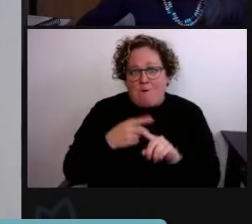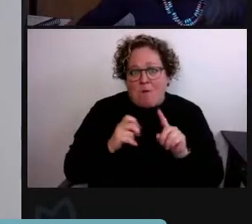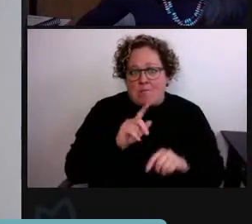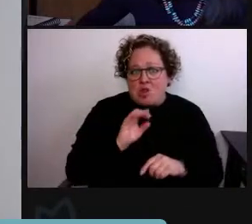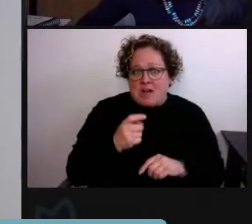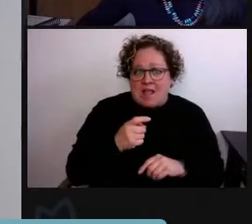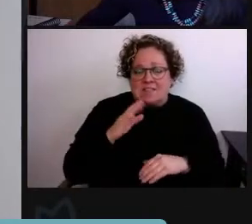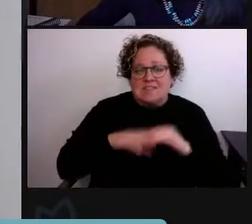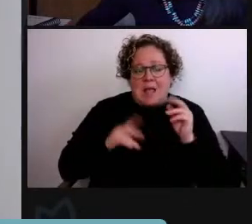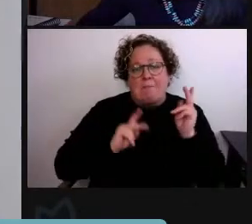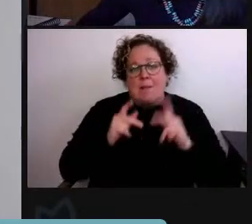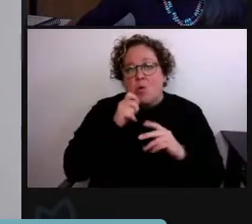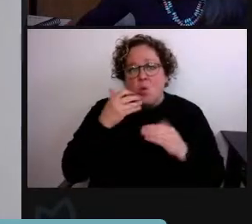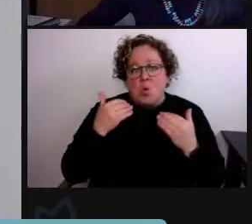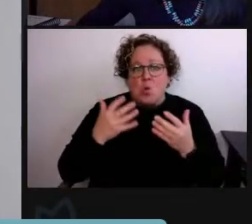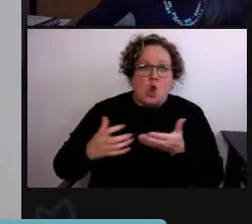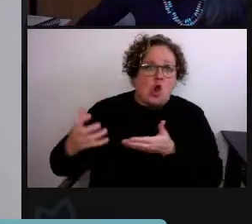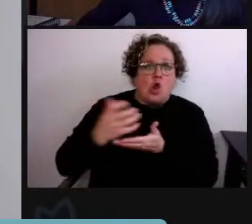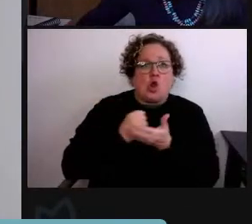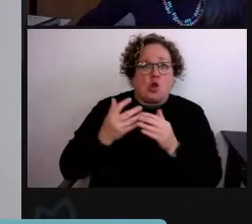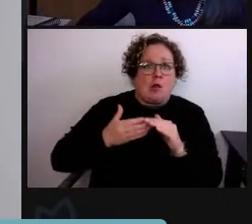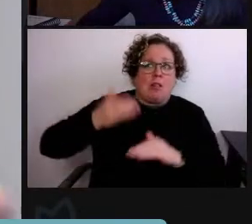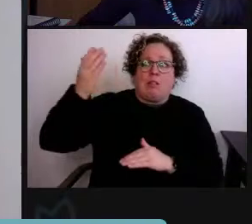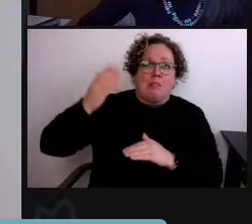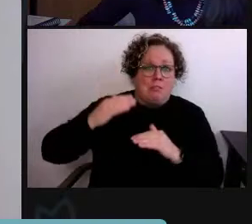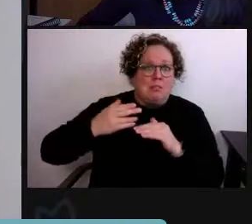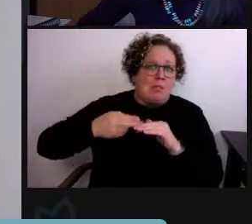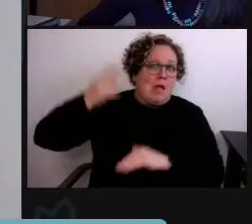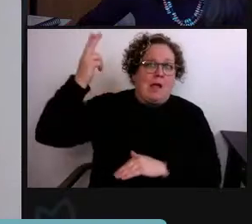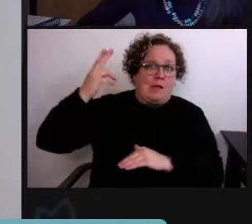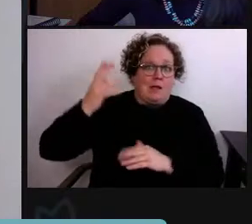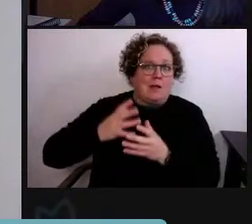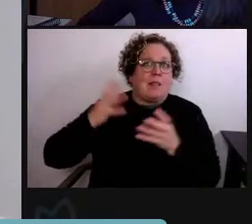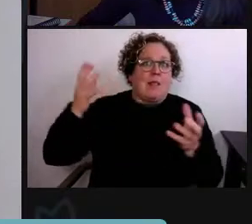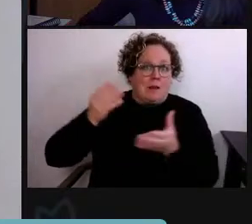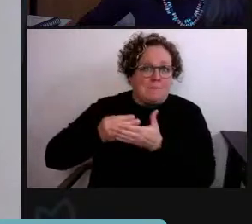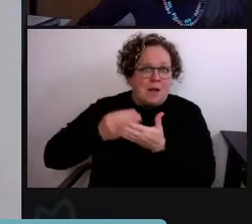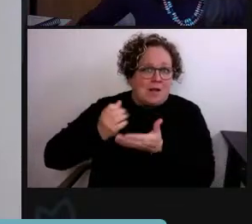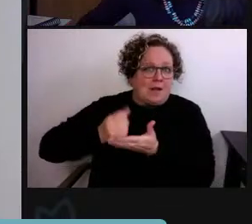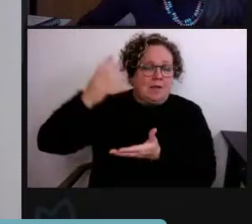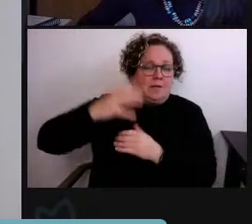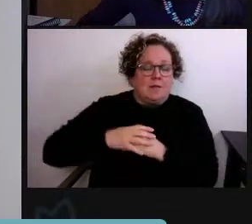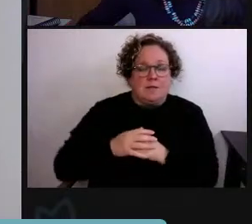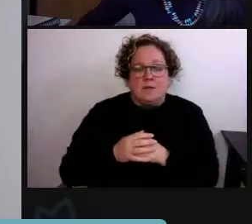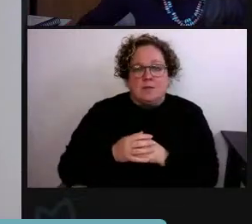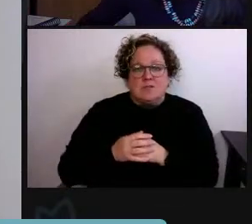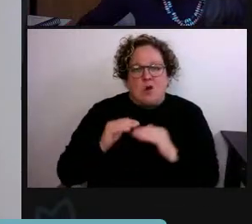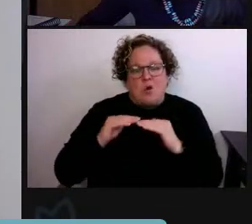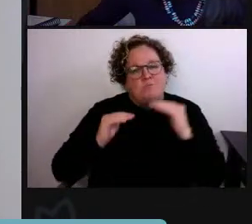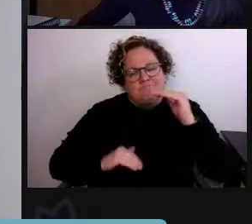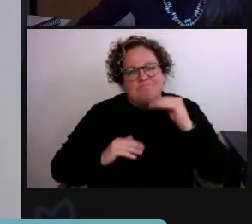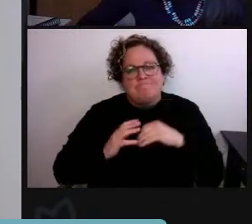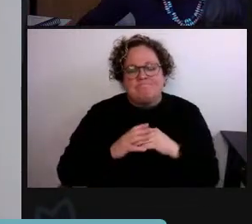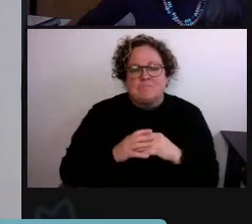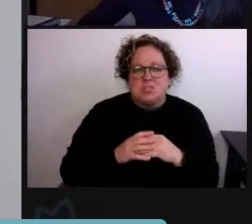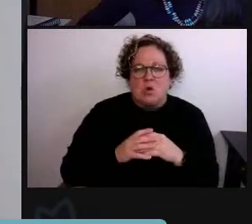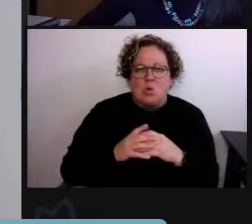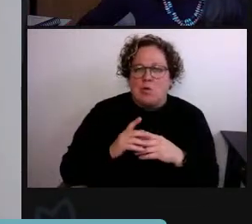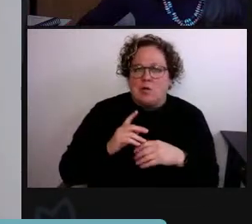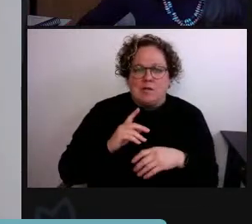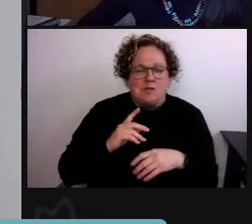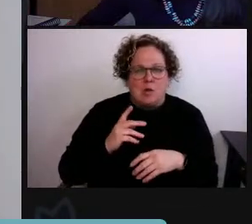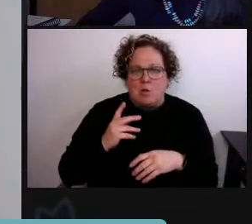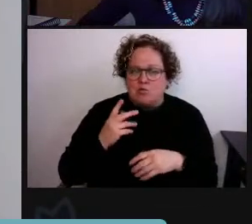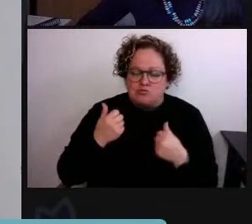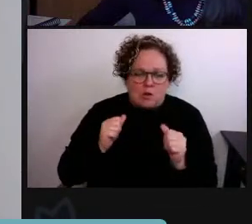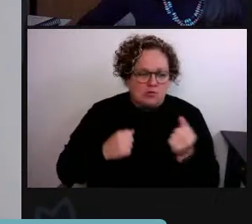than those at the very, very top. And so it's a way to support what with tax relief, these working families who have